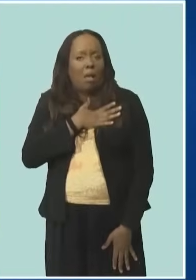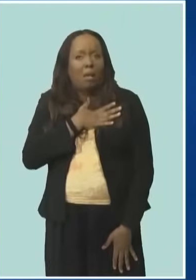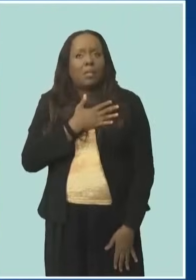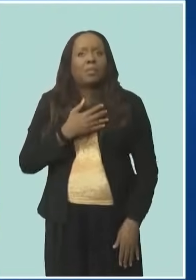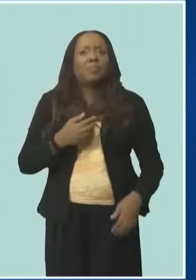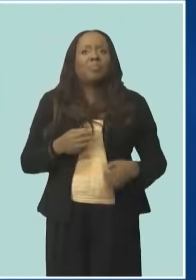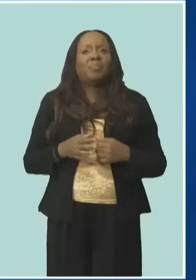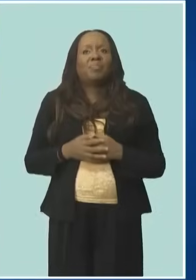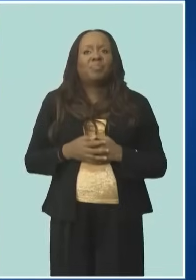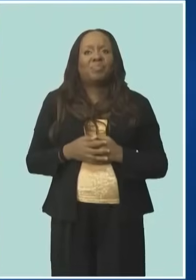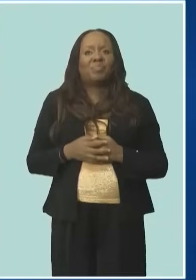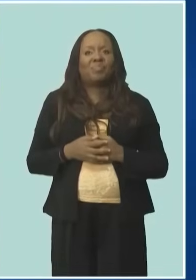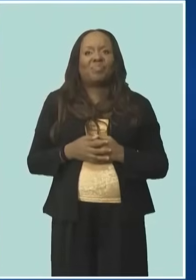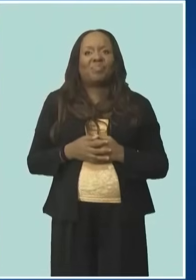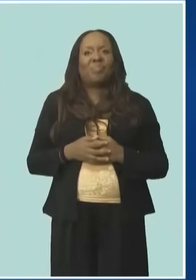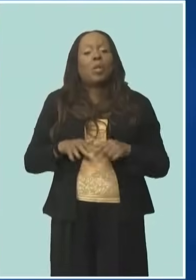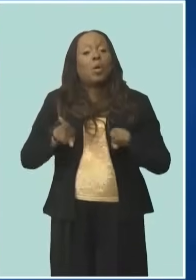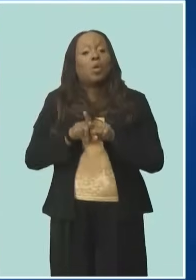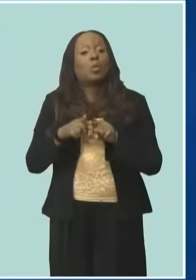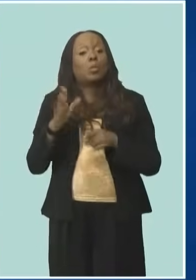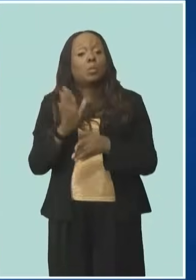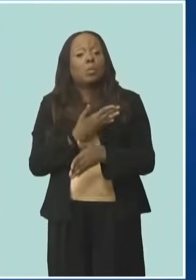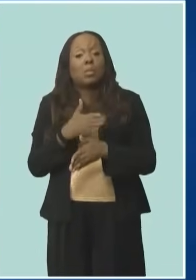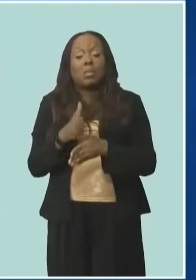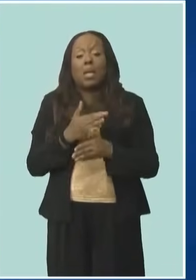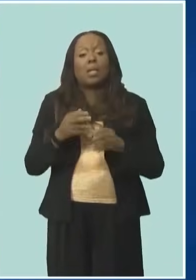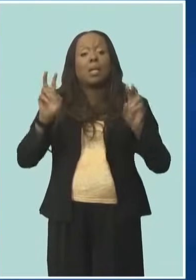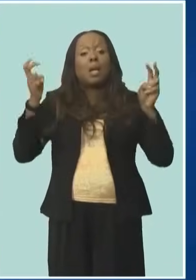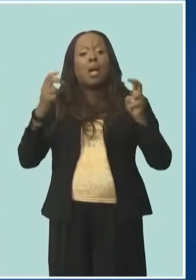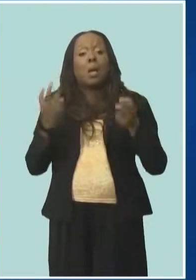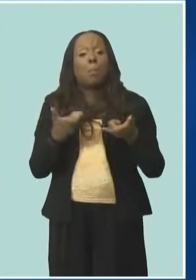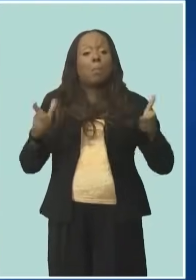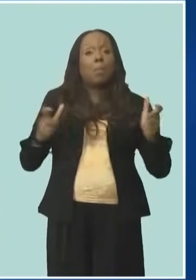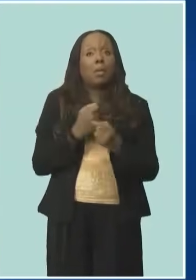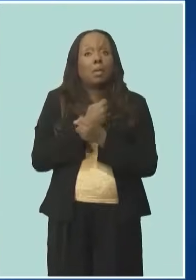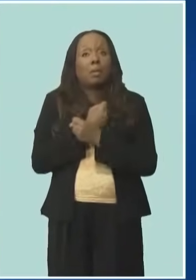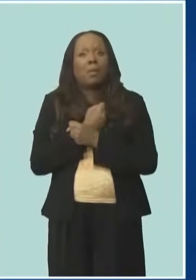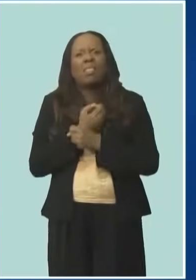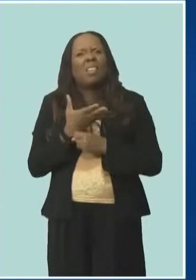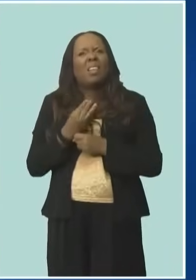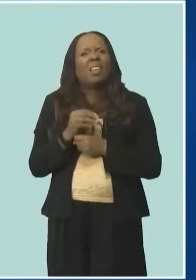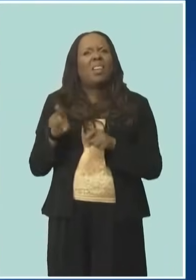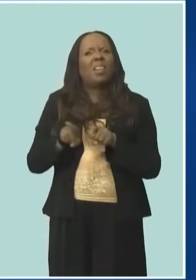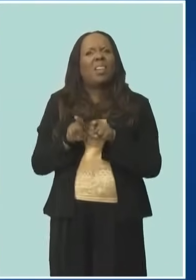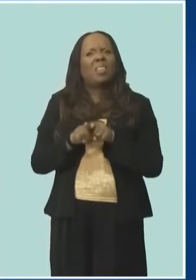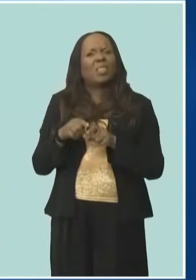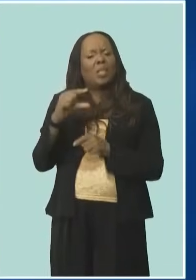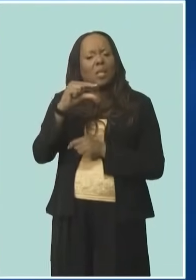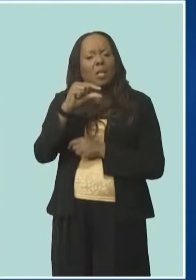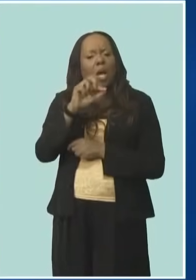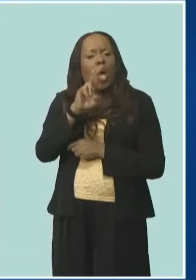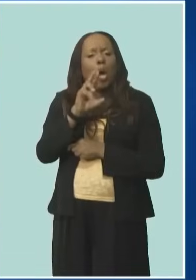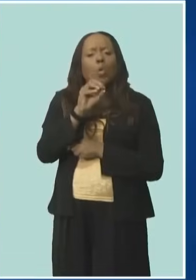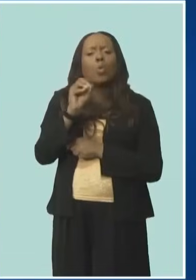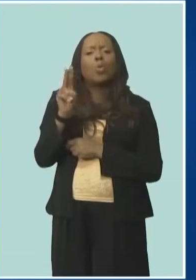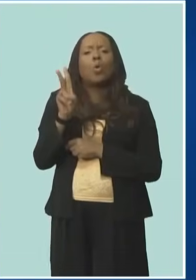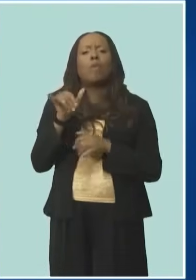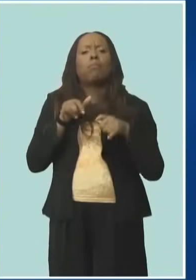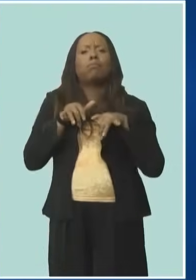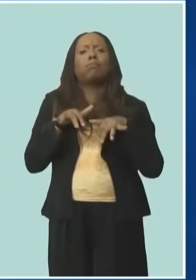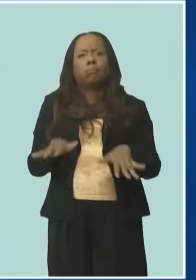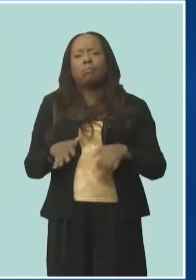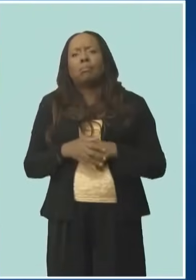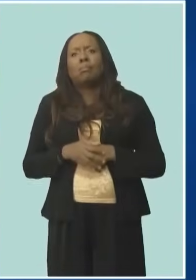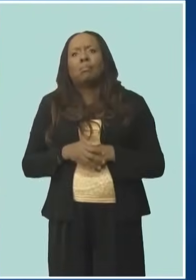with her original Big Love. And her version of Ain't Nobody was groovy and done just right. Singer-songwriter